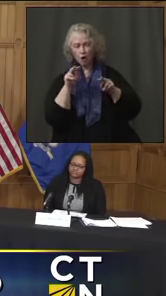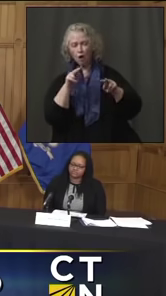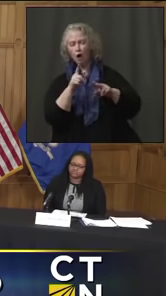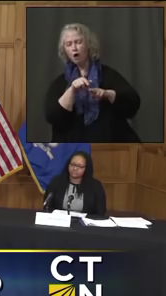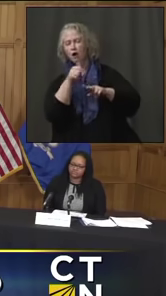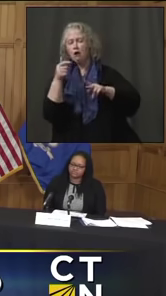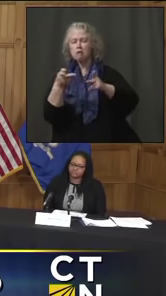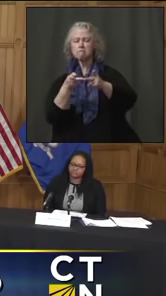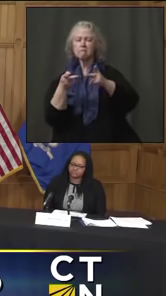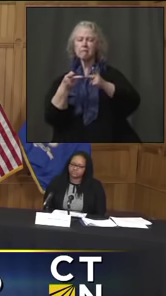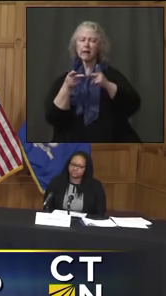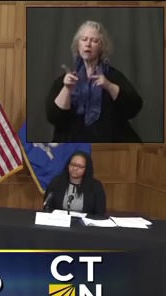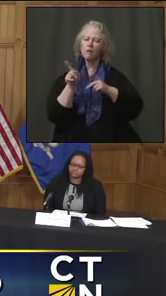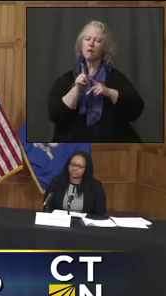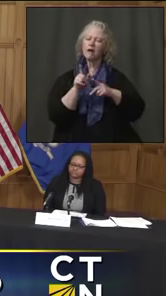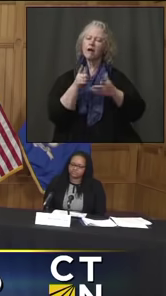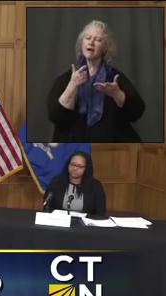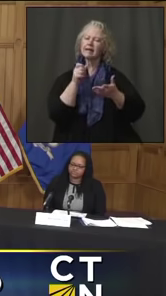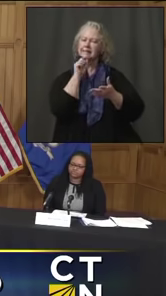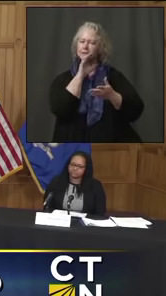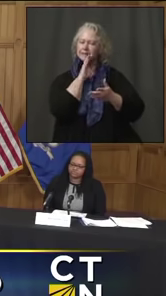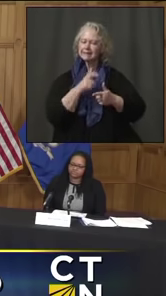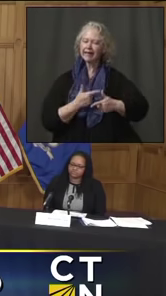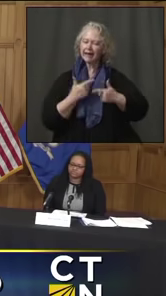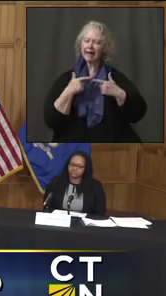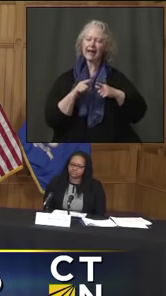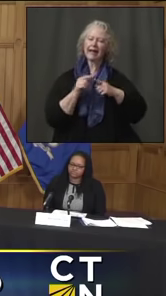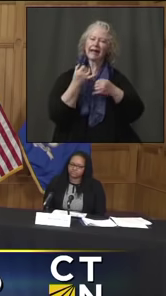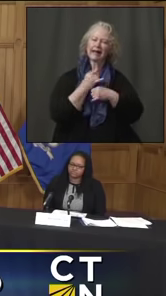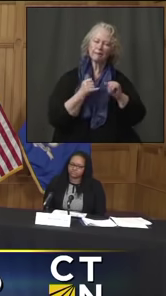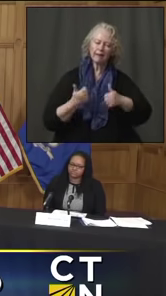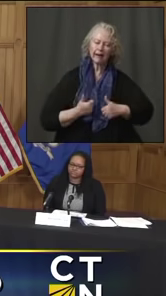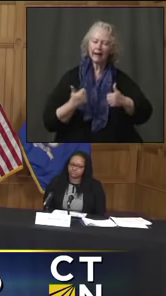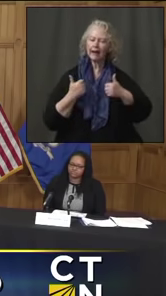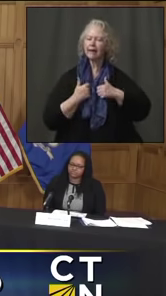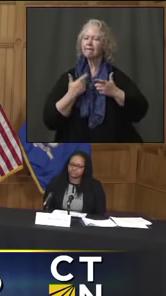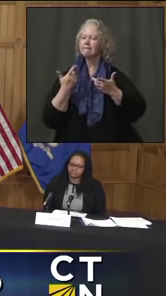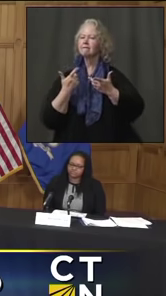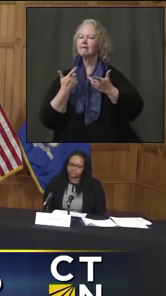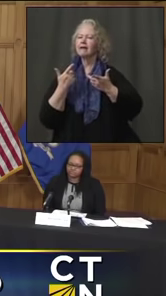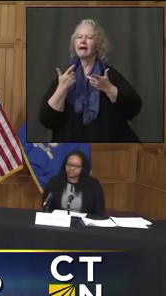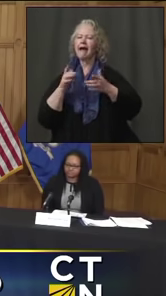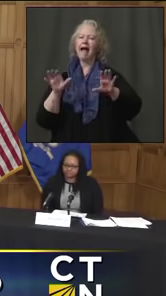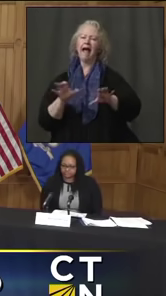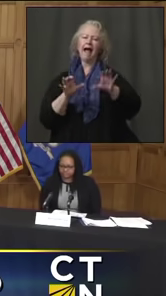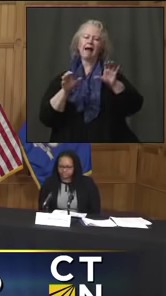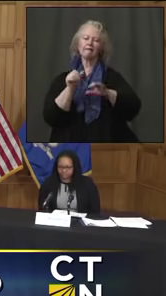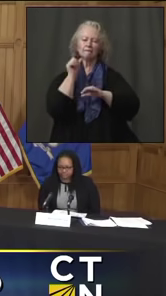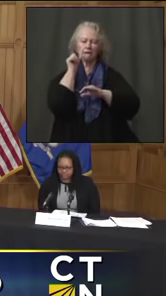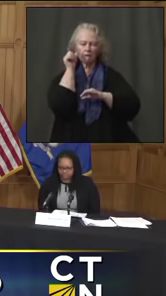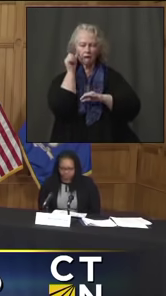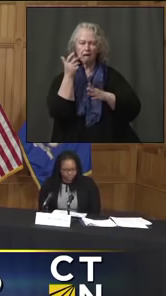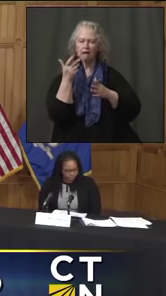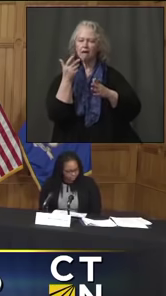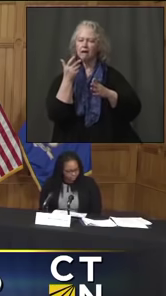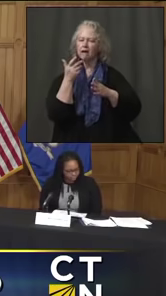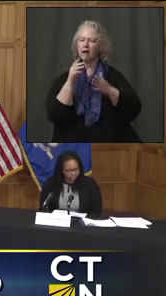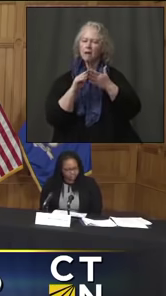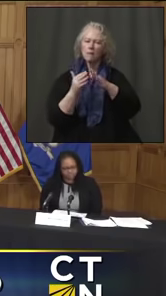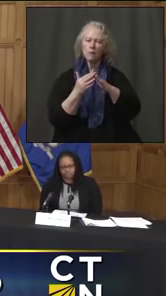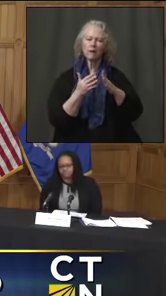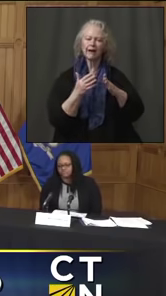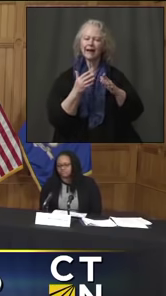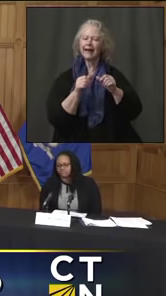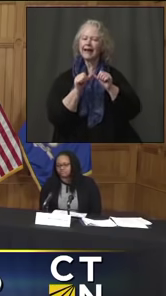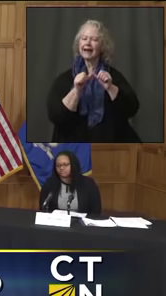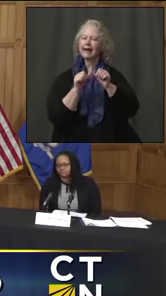living facilities? There's things out there like independent living, active adult communities, these continuing care communities. Are you